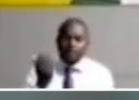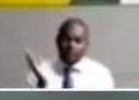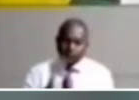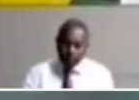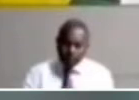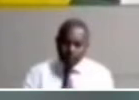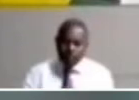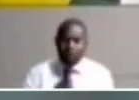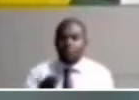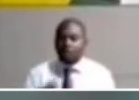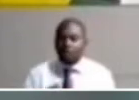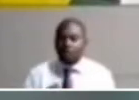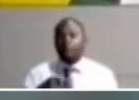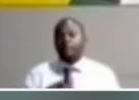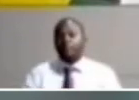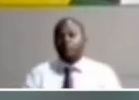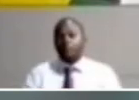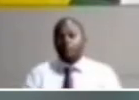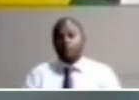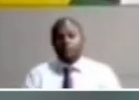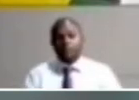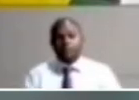When we would have had time